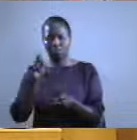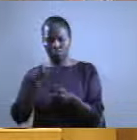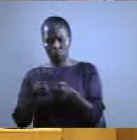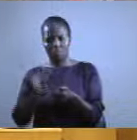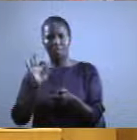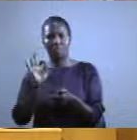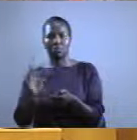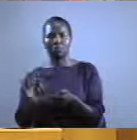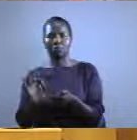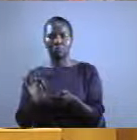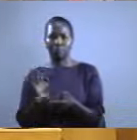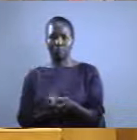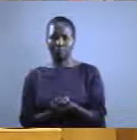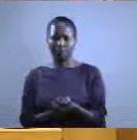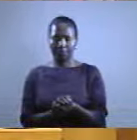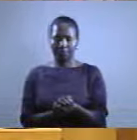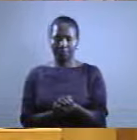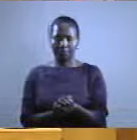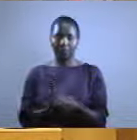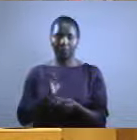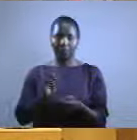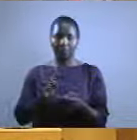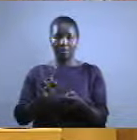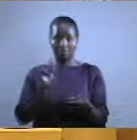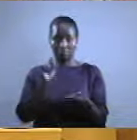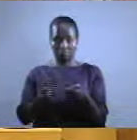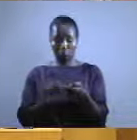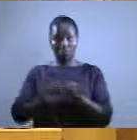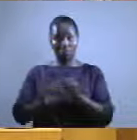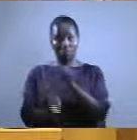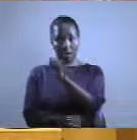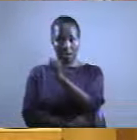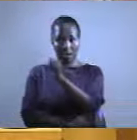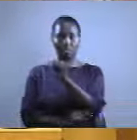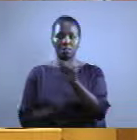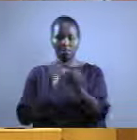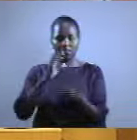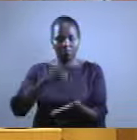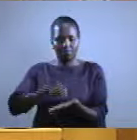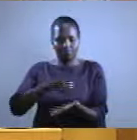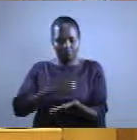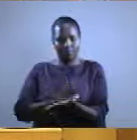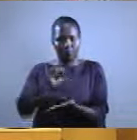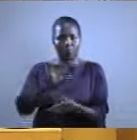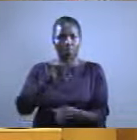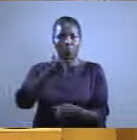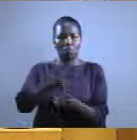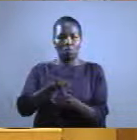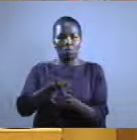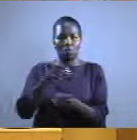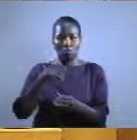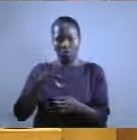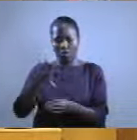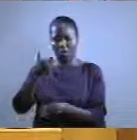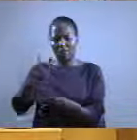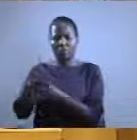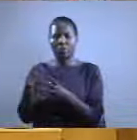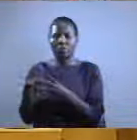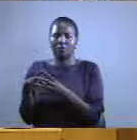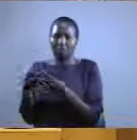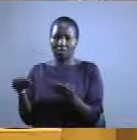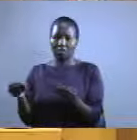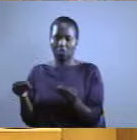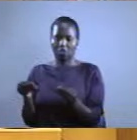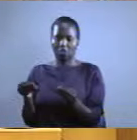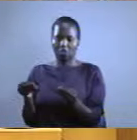button. The last button press will be recorded as the member's vote when voting session is closed by the chair.